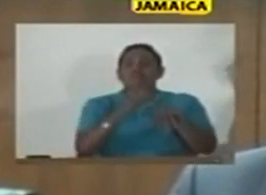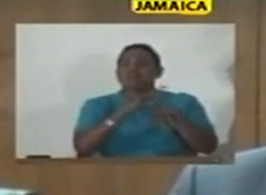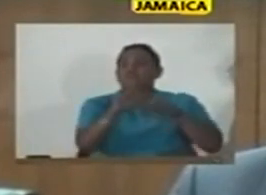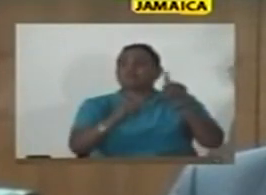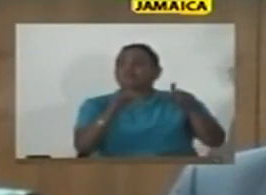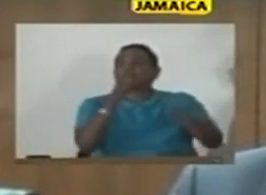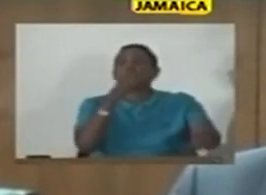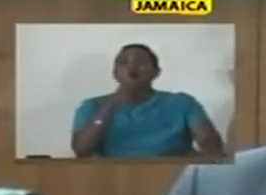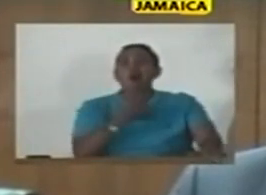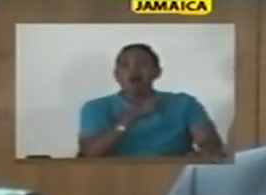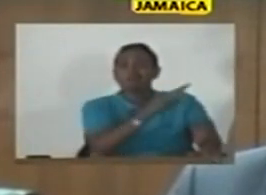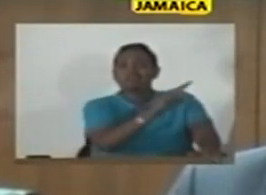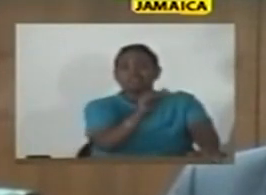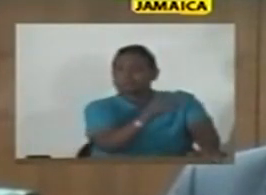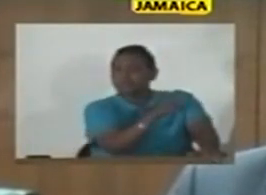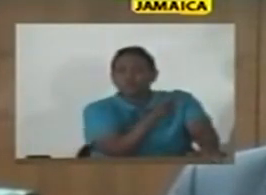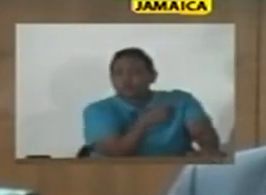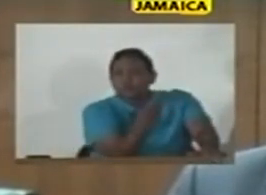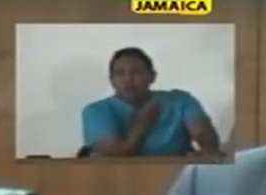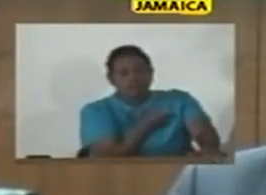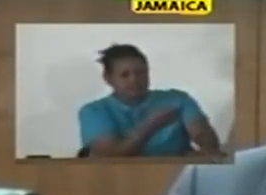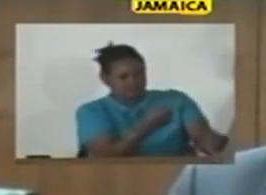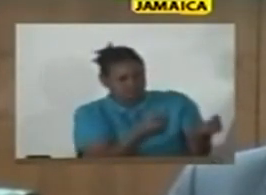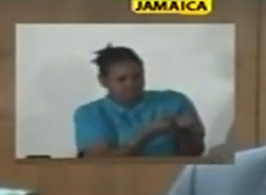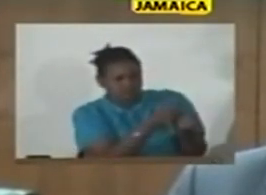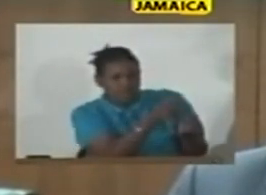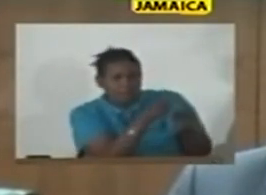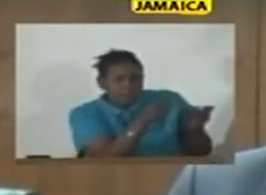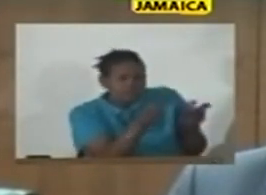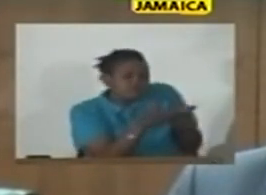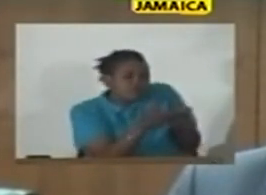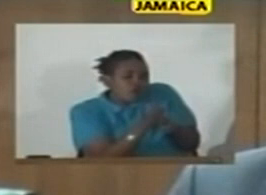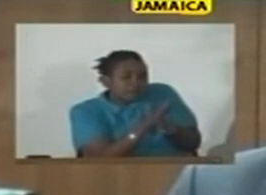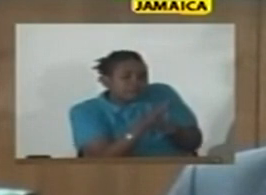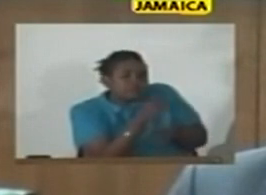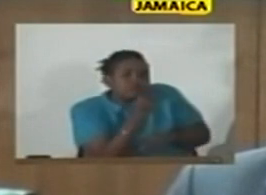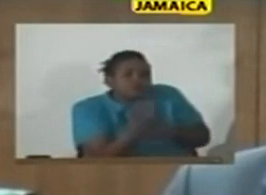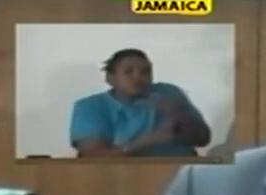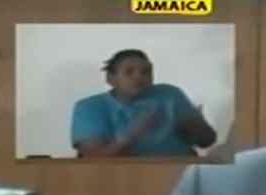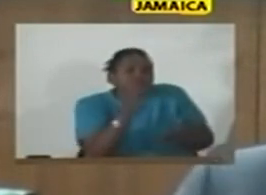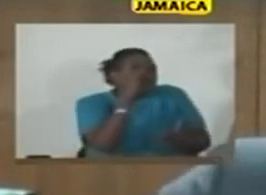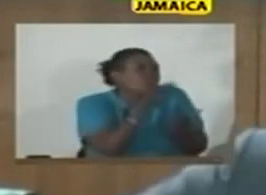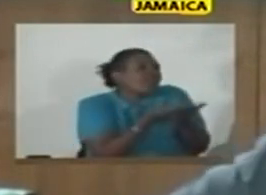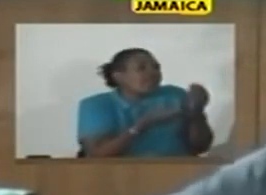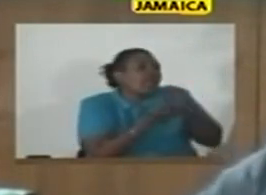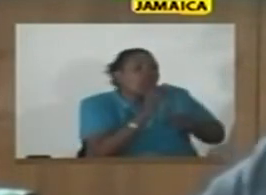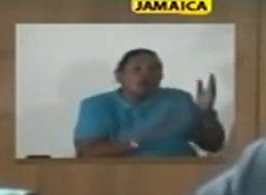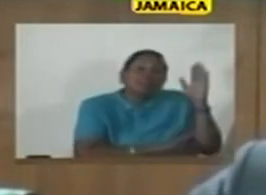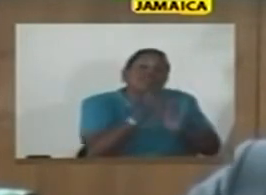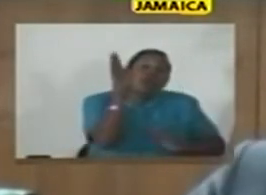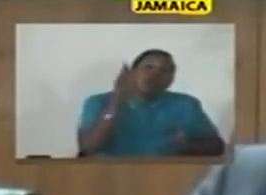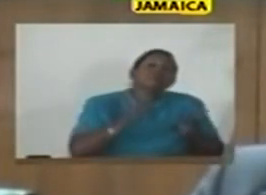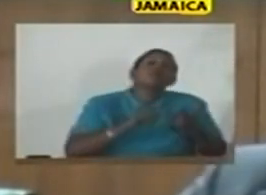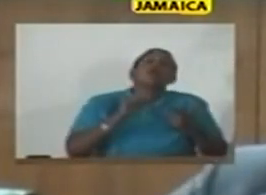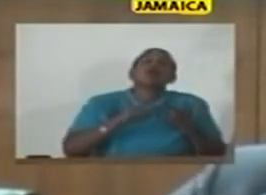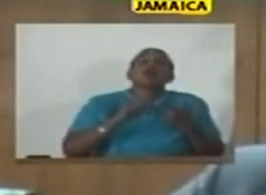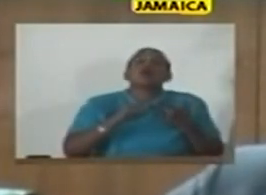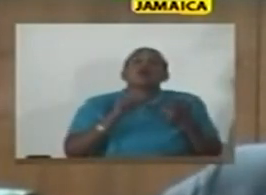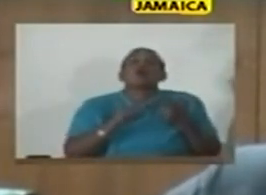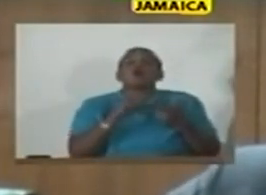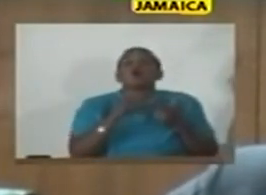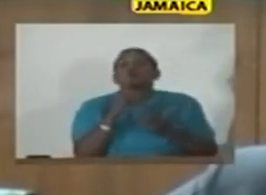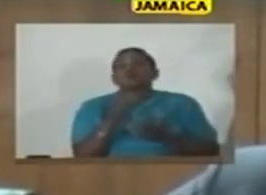with disabilities to facilitate their management of small business ventures for their economic development and or to